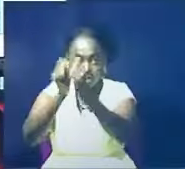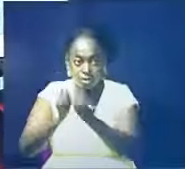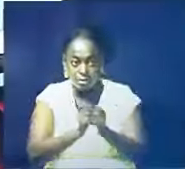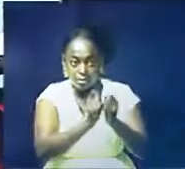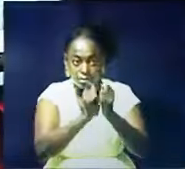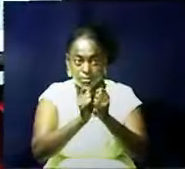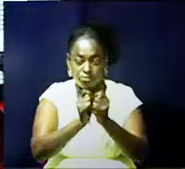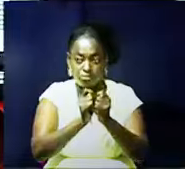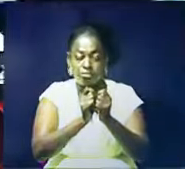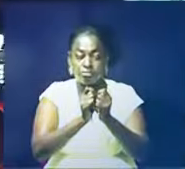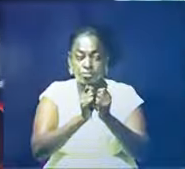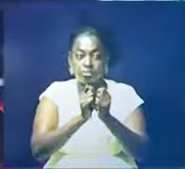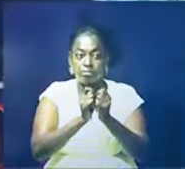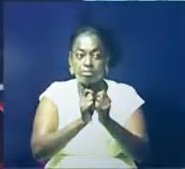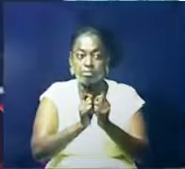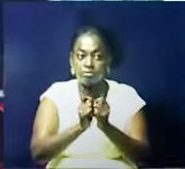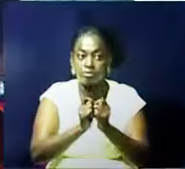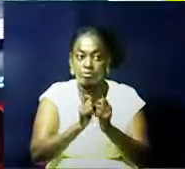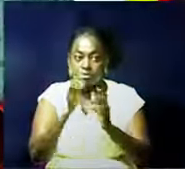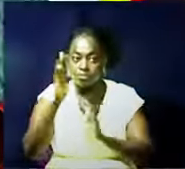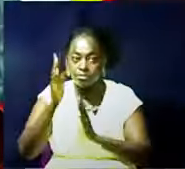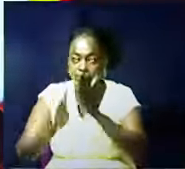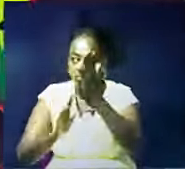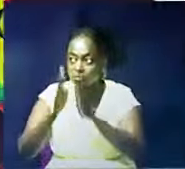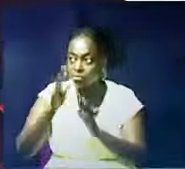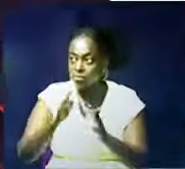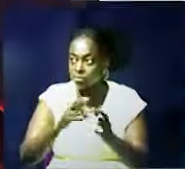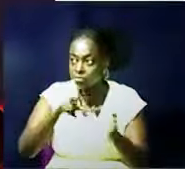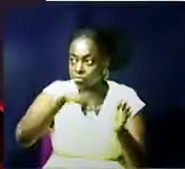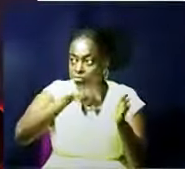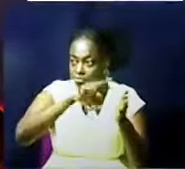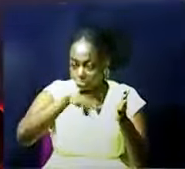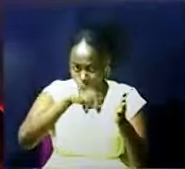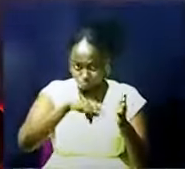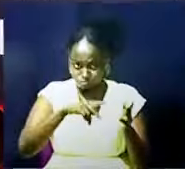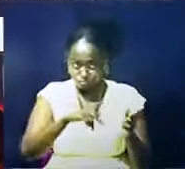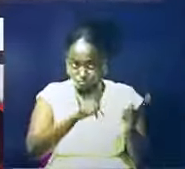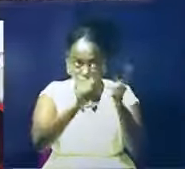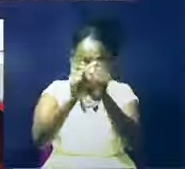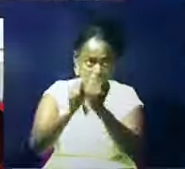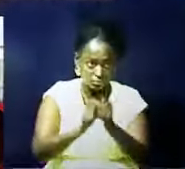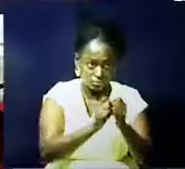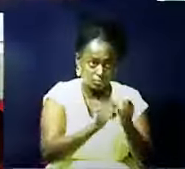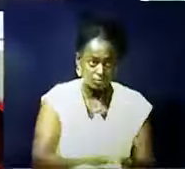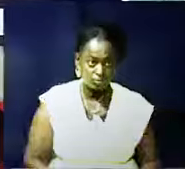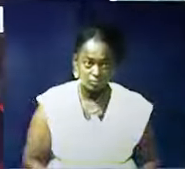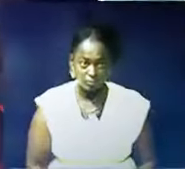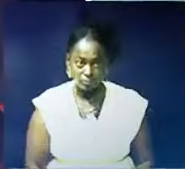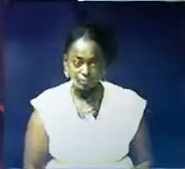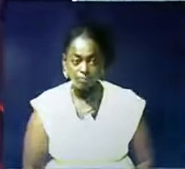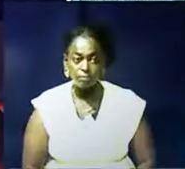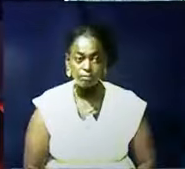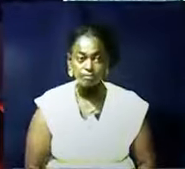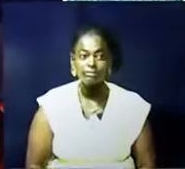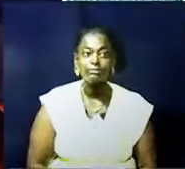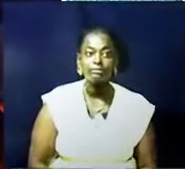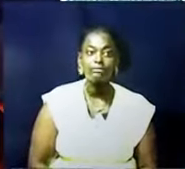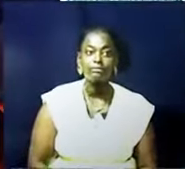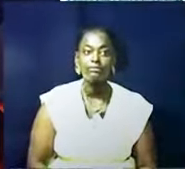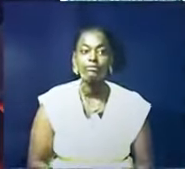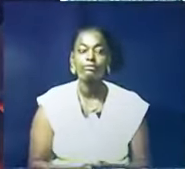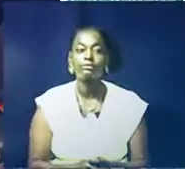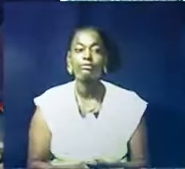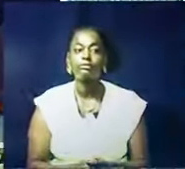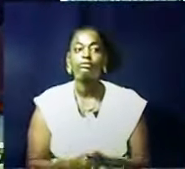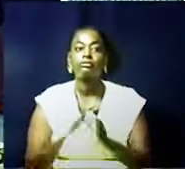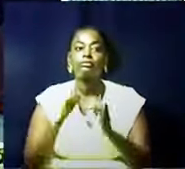Okay, ready, go. One of those days, Jesus went out to a mountainside to pray and